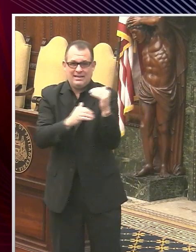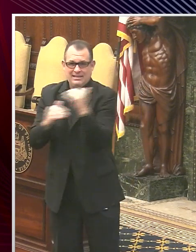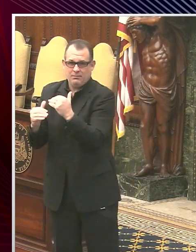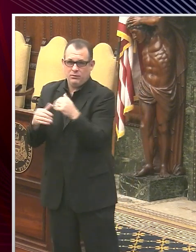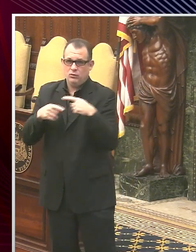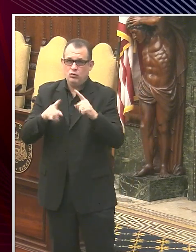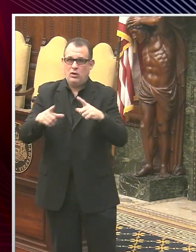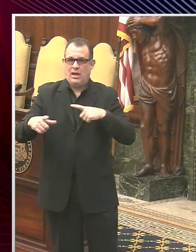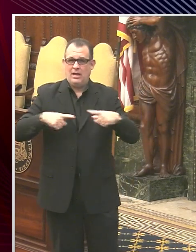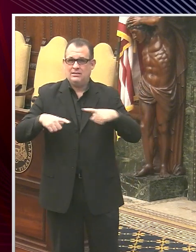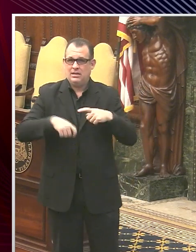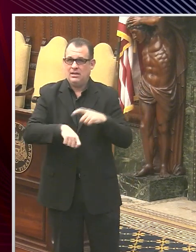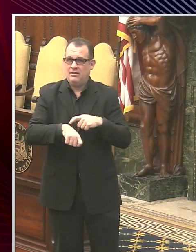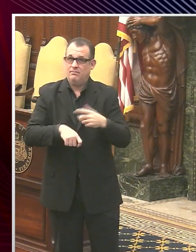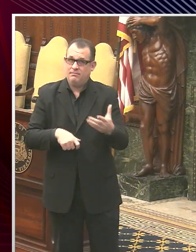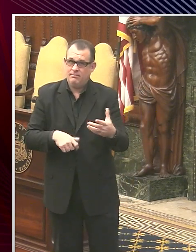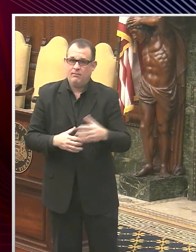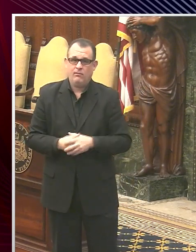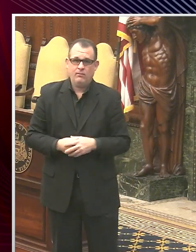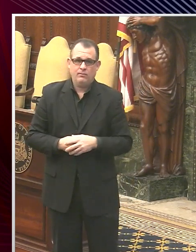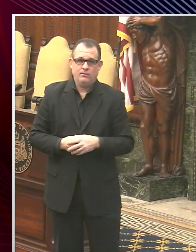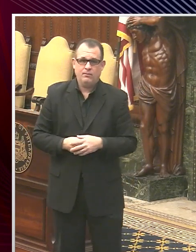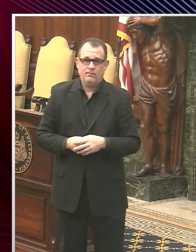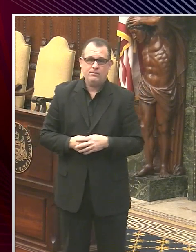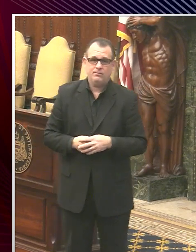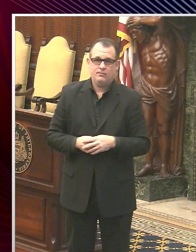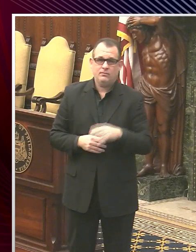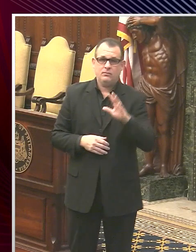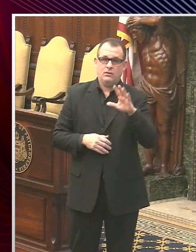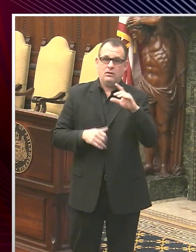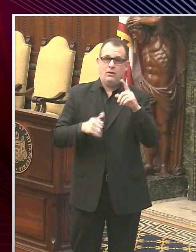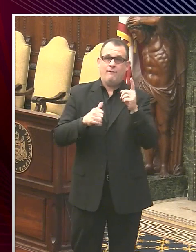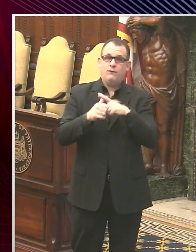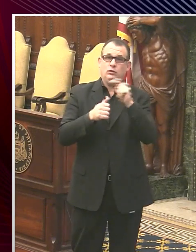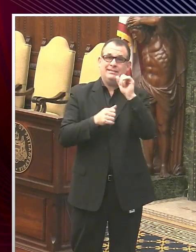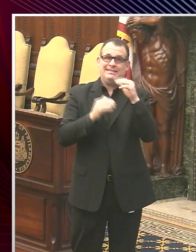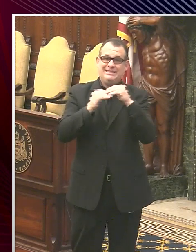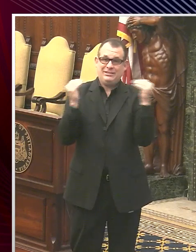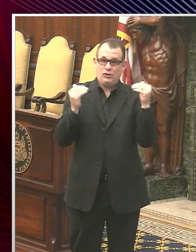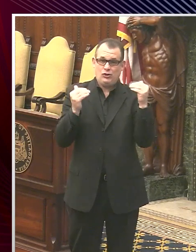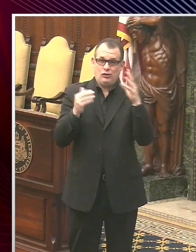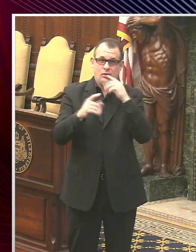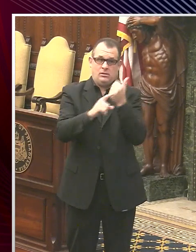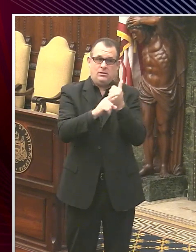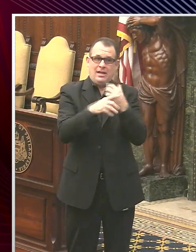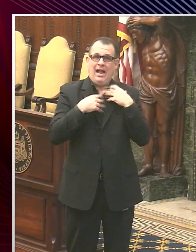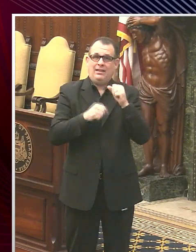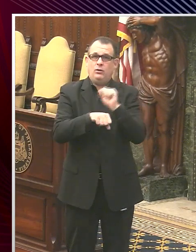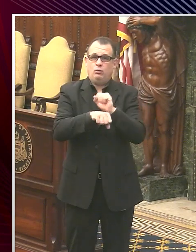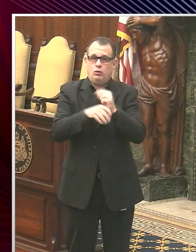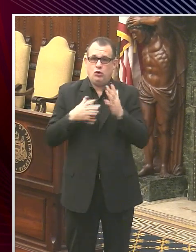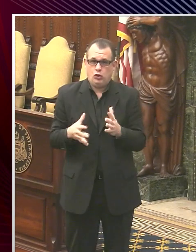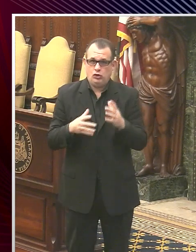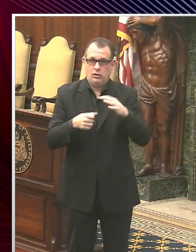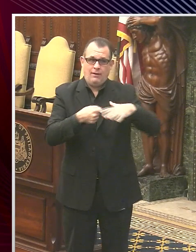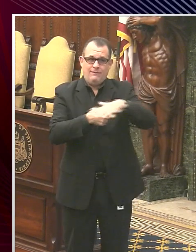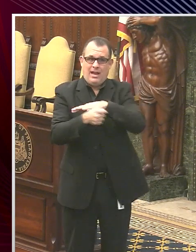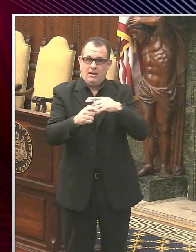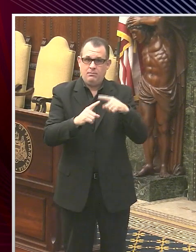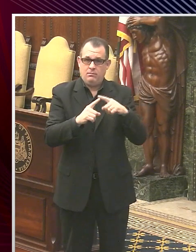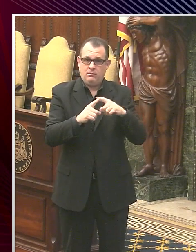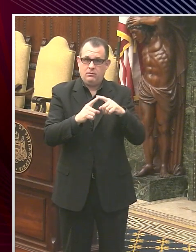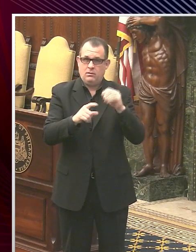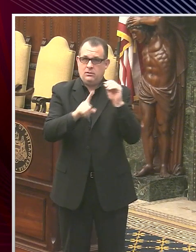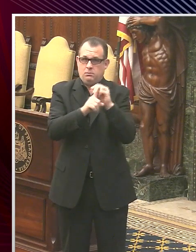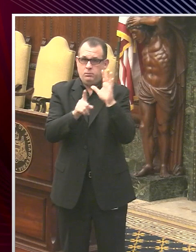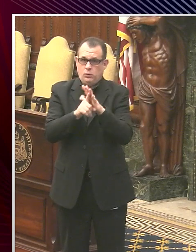holidays. We're still working on our first priority group. Those are people who work in healthcare settings, healthcare workers, and are exposed to